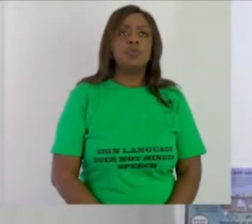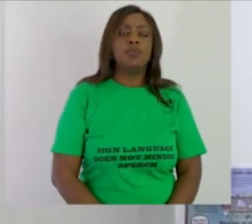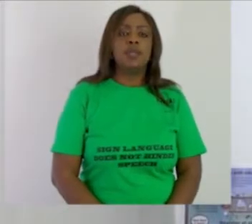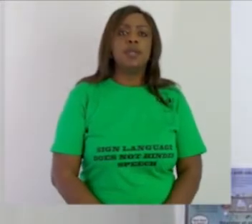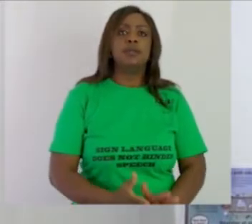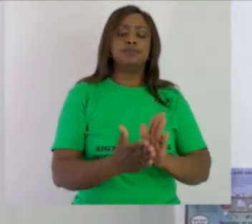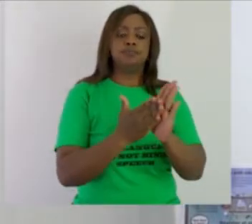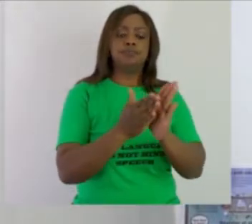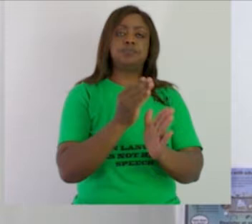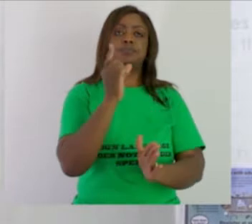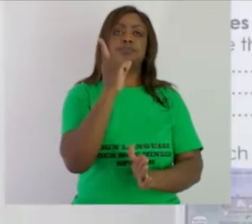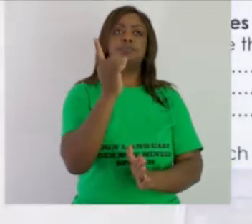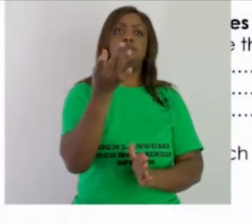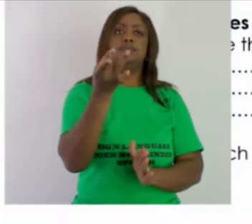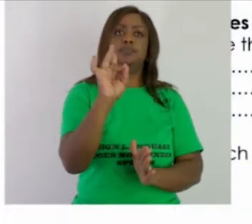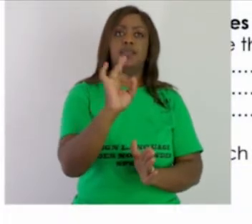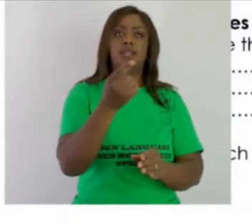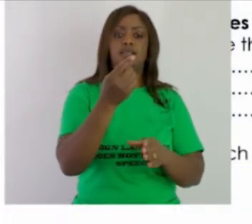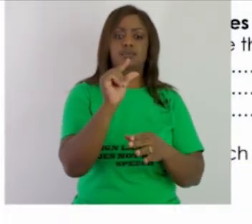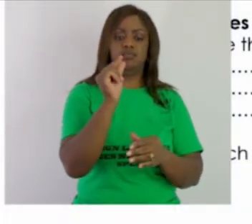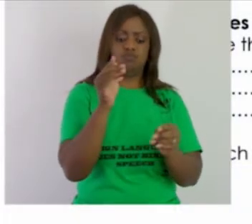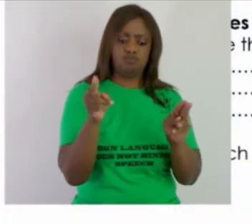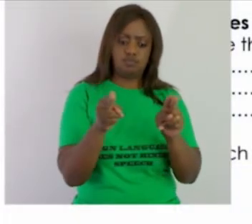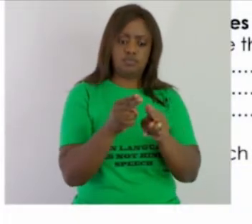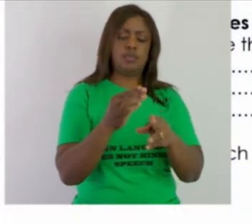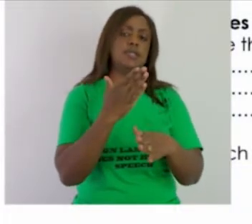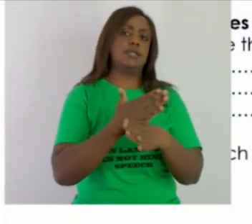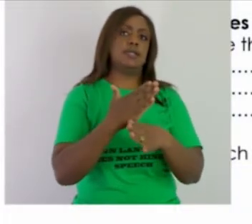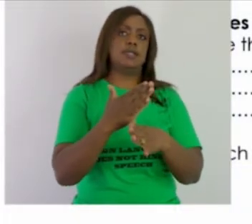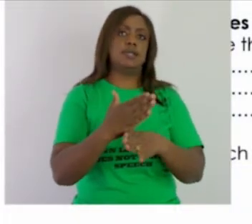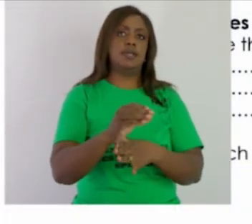On page 18, there is a very short activity for you.